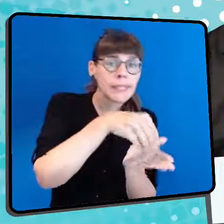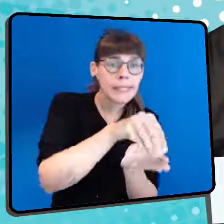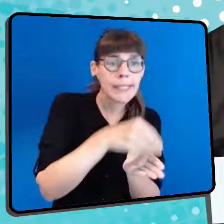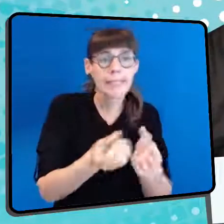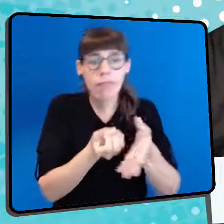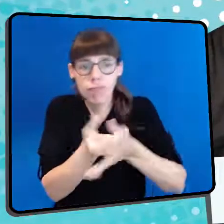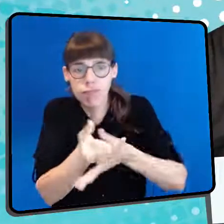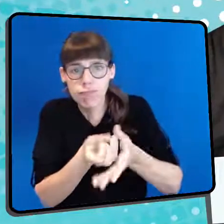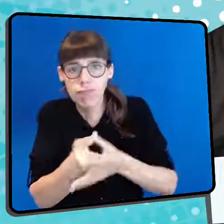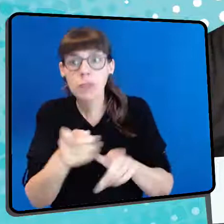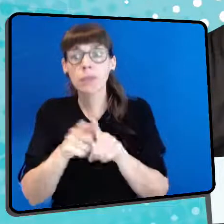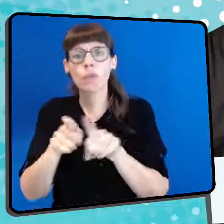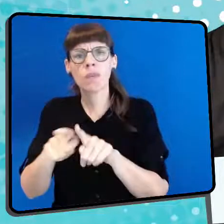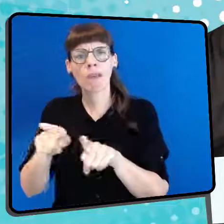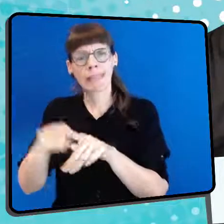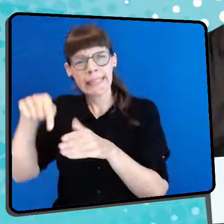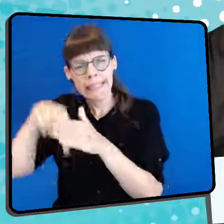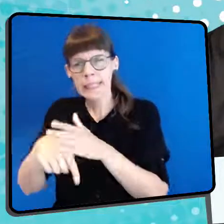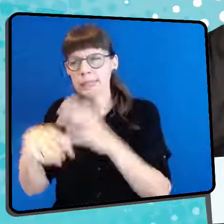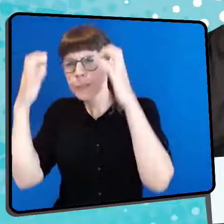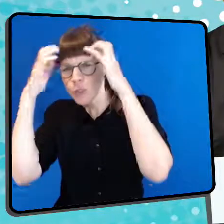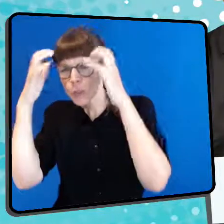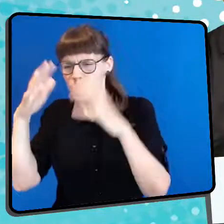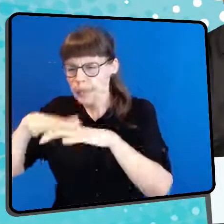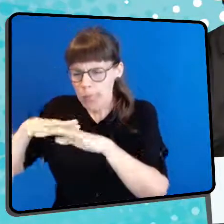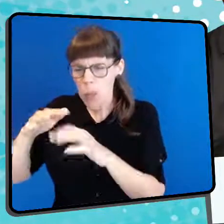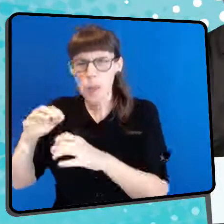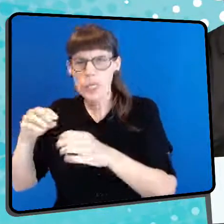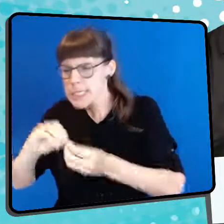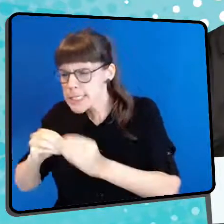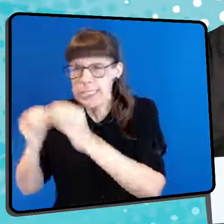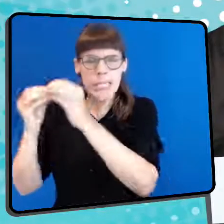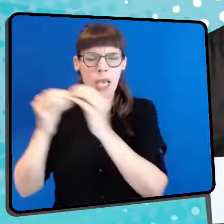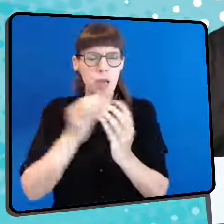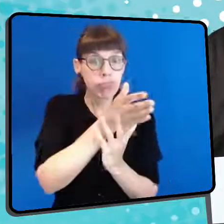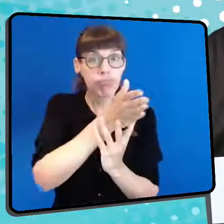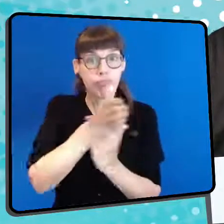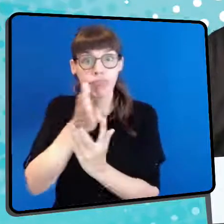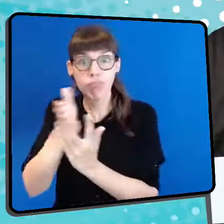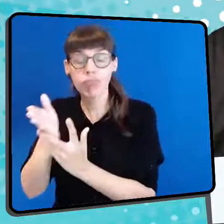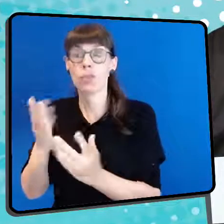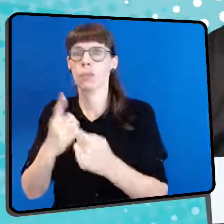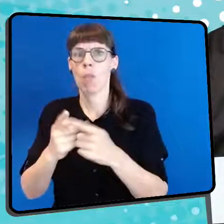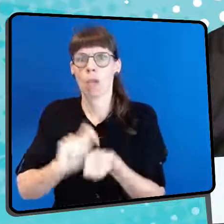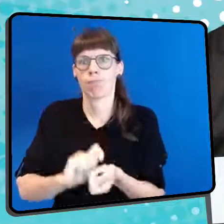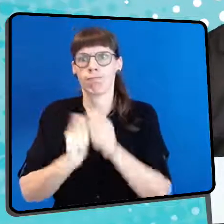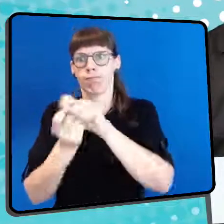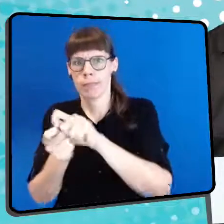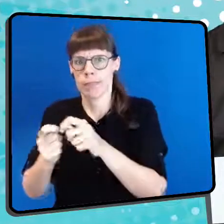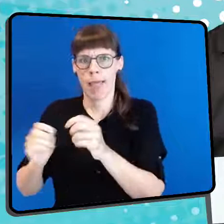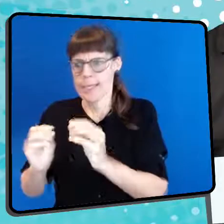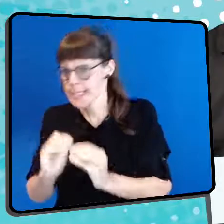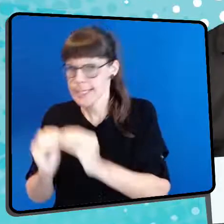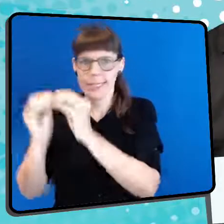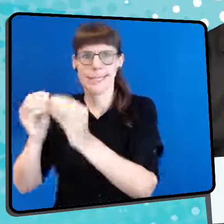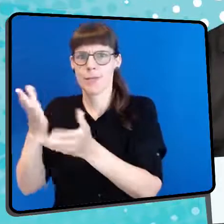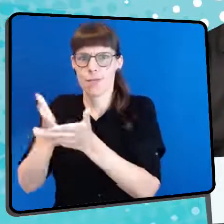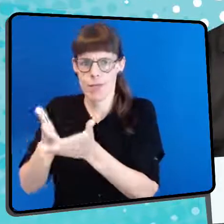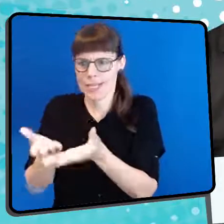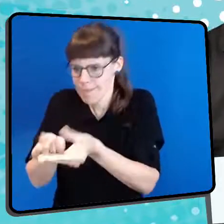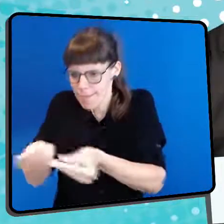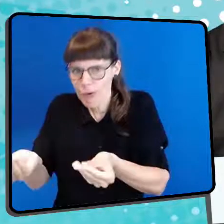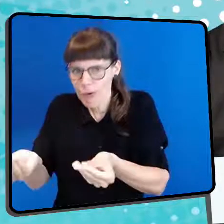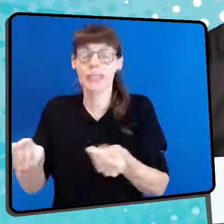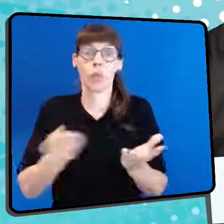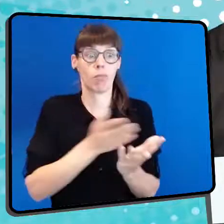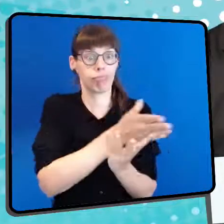creating the deep neural networks and running them in production. So in this show, we invite people from all over the